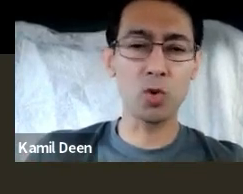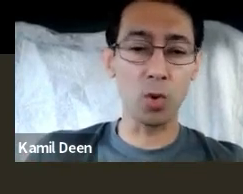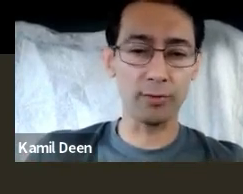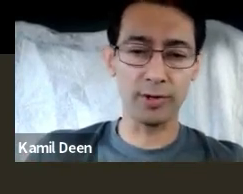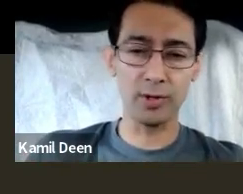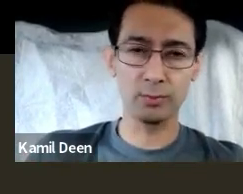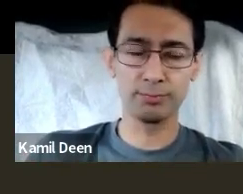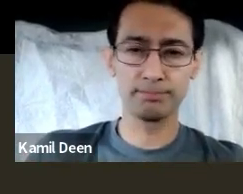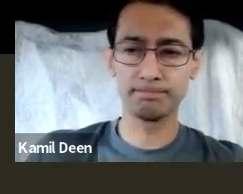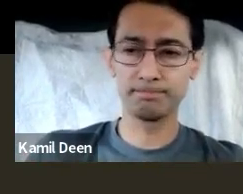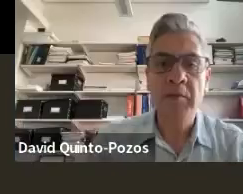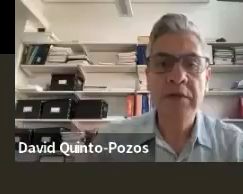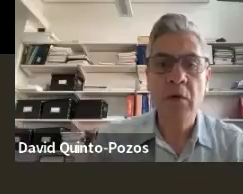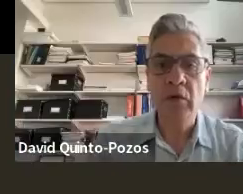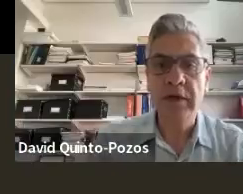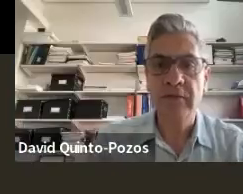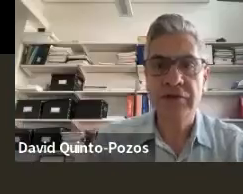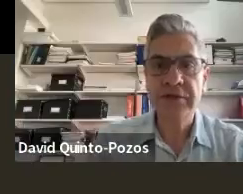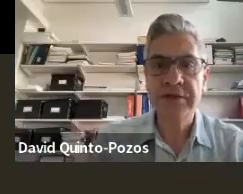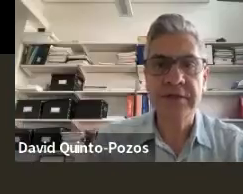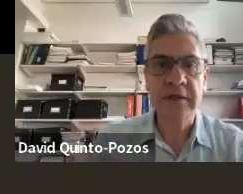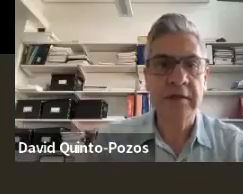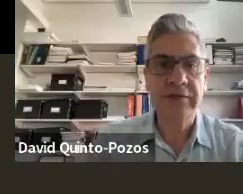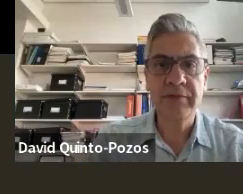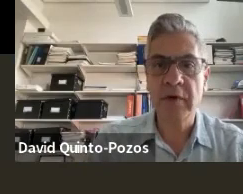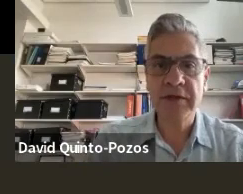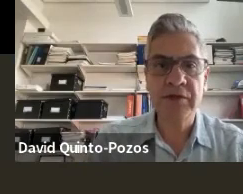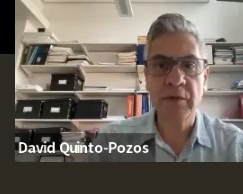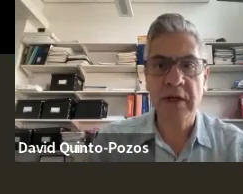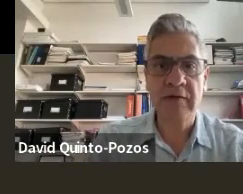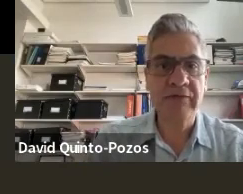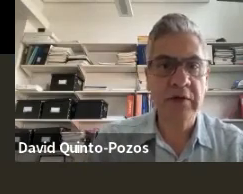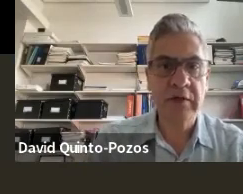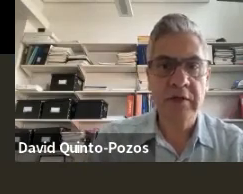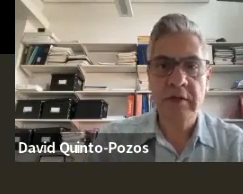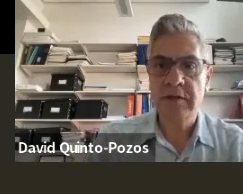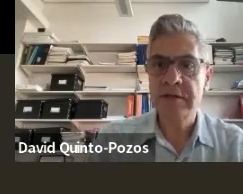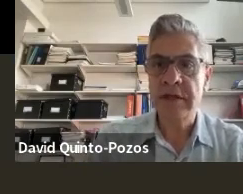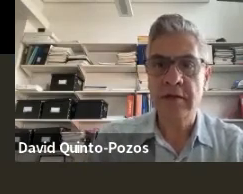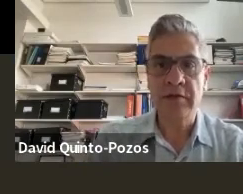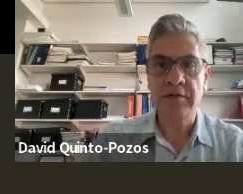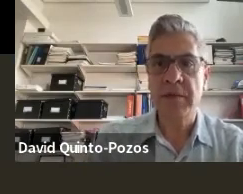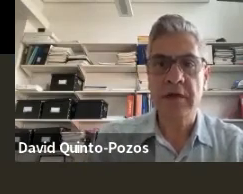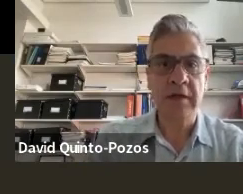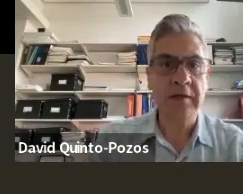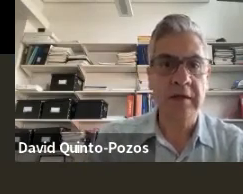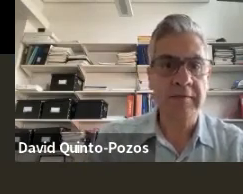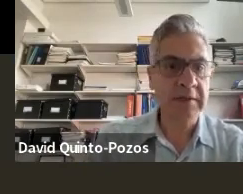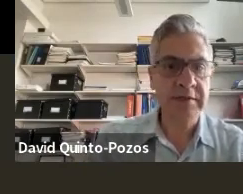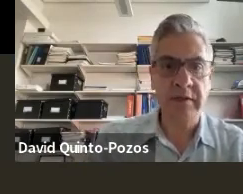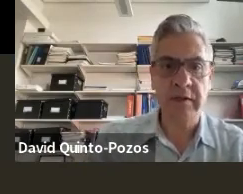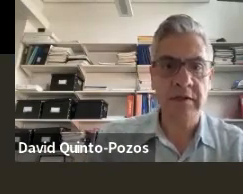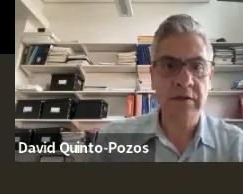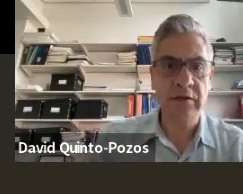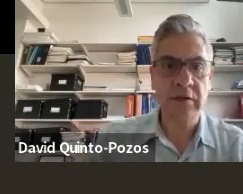poorer score for you. Kamil, could you hold on for just a second? I want to make sure that we have Taylor spotlighted. I'm